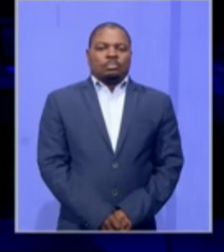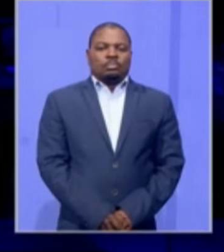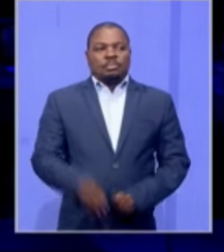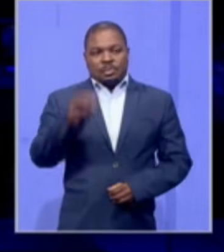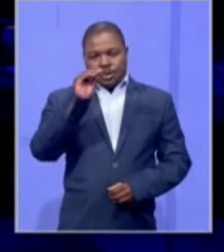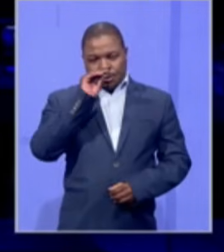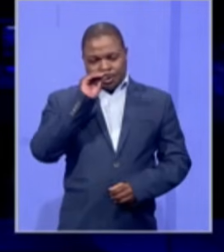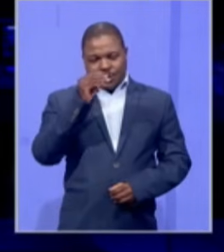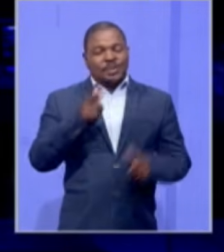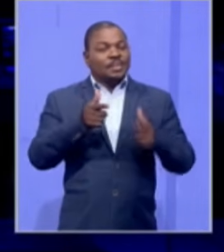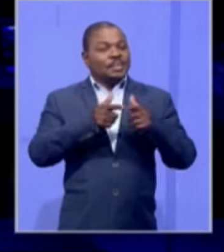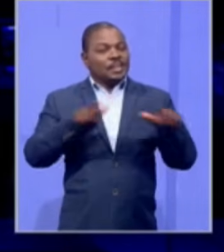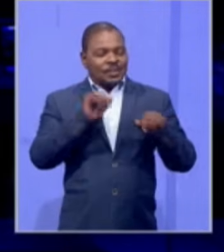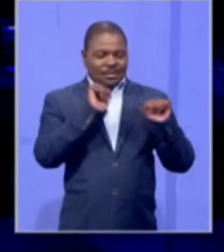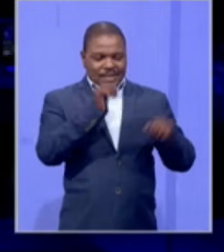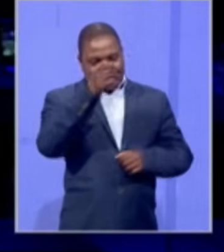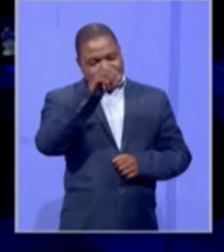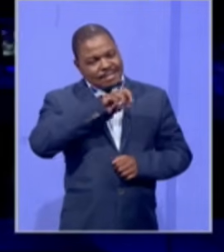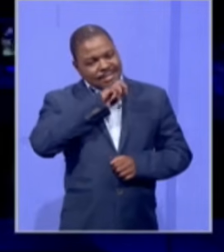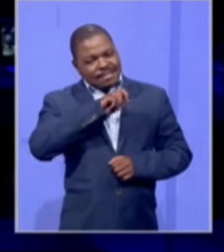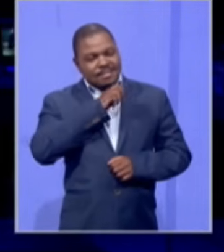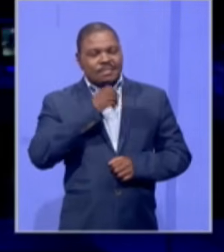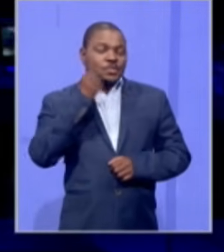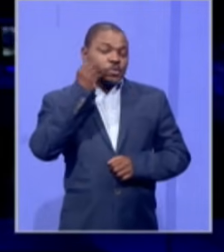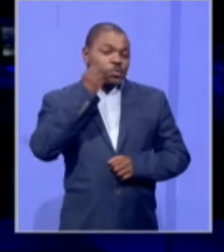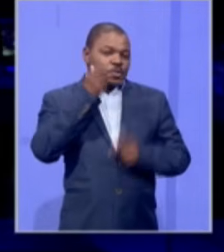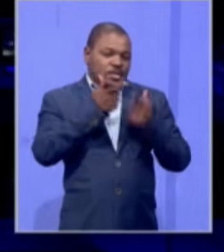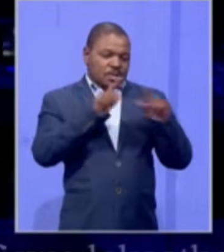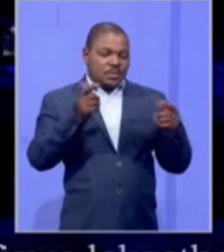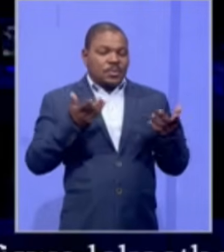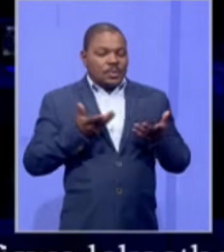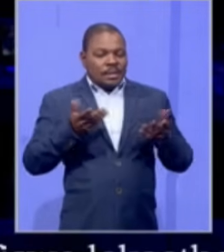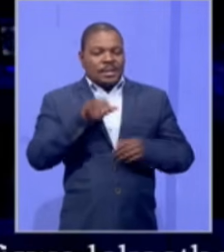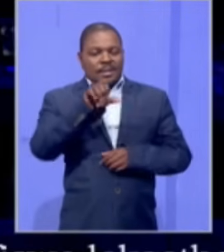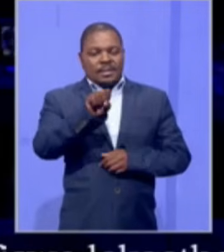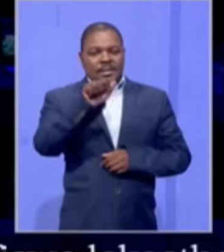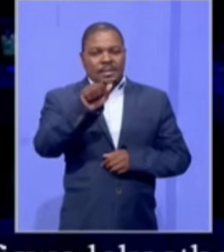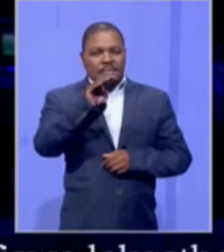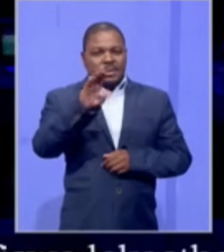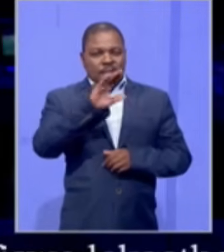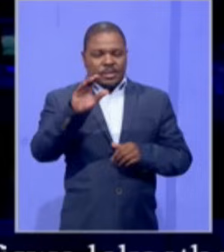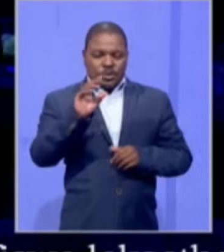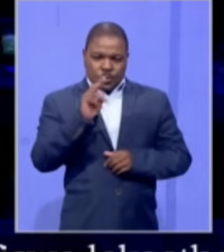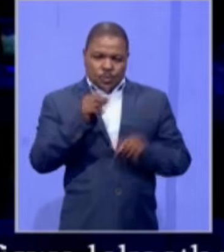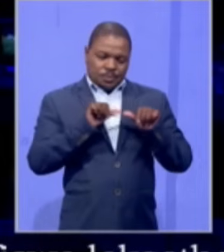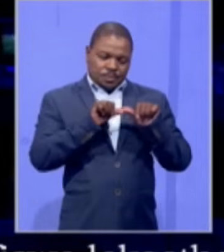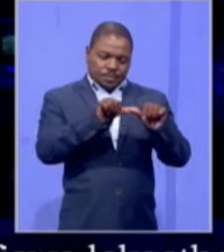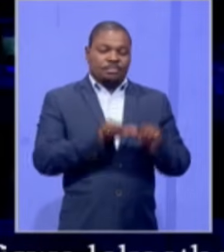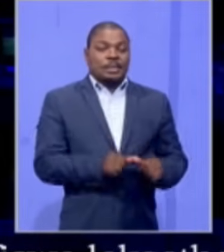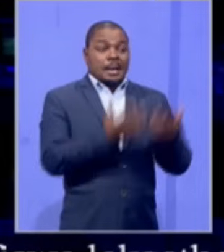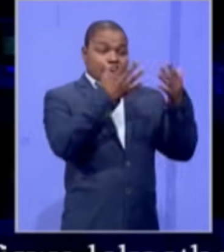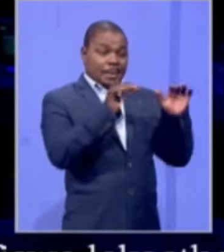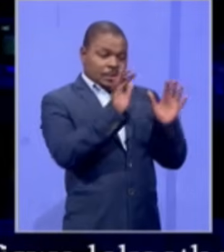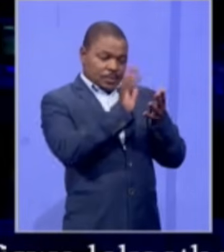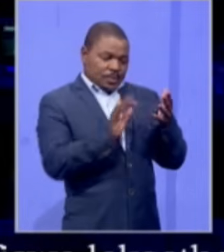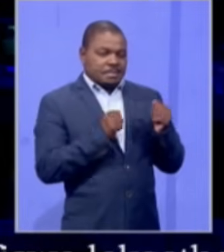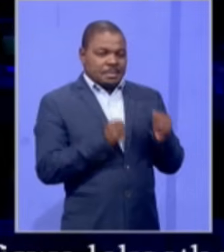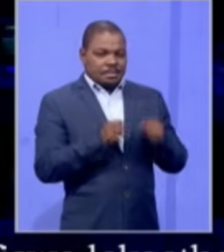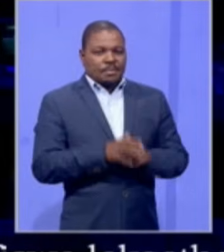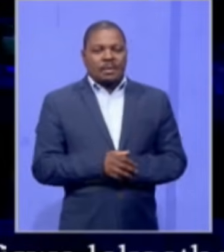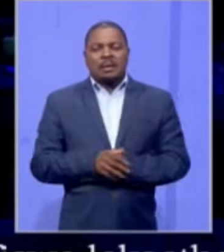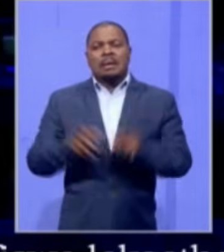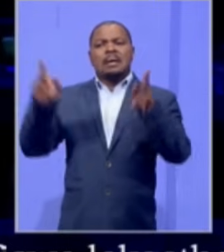Ditaba ka puo ya marena ya Sesotho di tswela pele ho SABC 2. Re ntse re le ditabeng tse amanang le ditekanyetso re fumana hore ba bang ba bareki